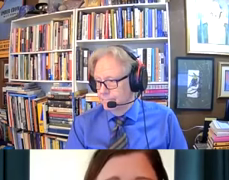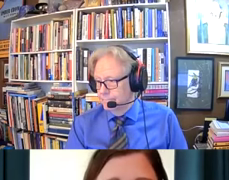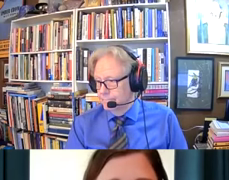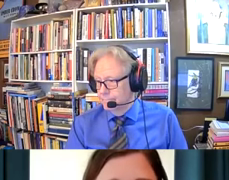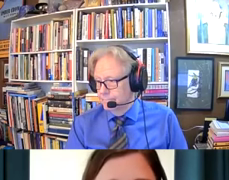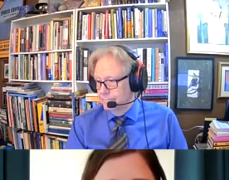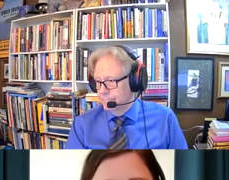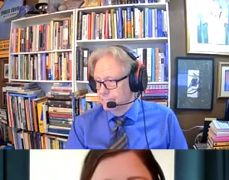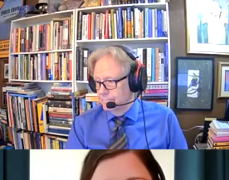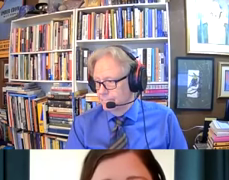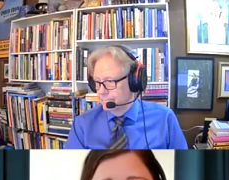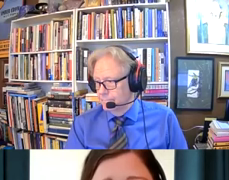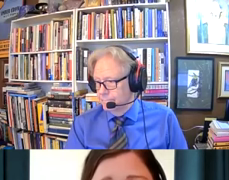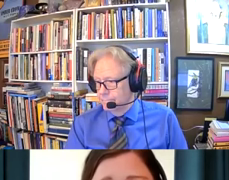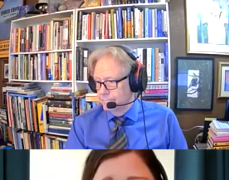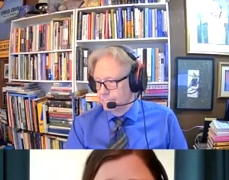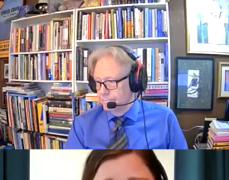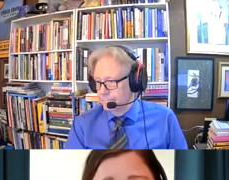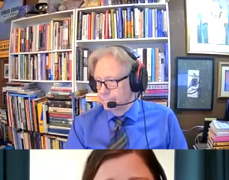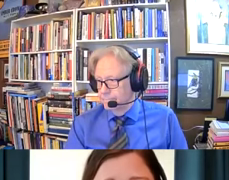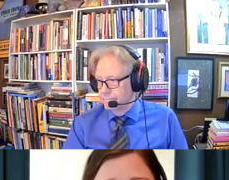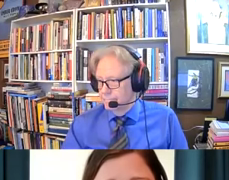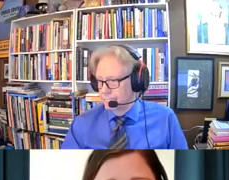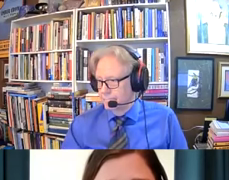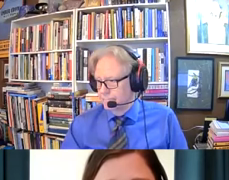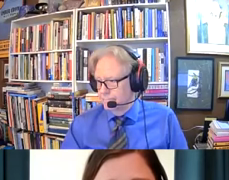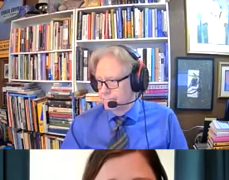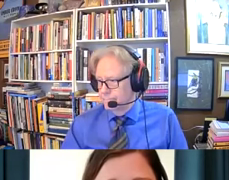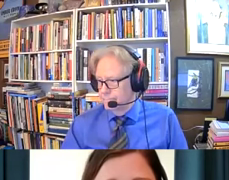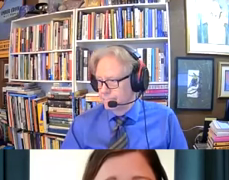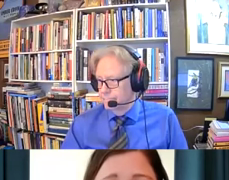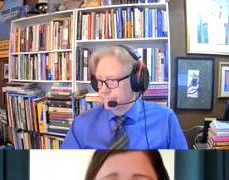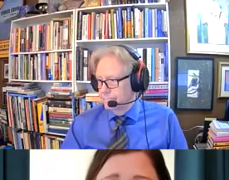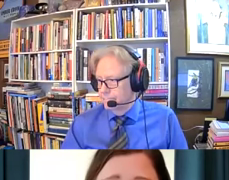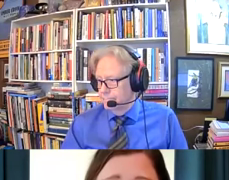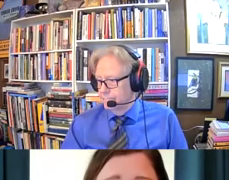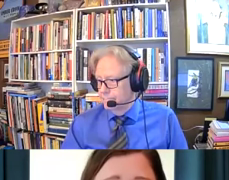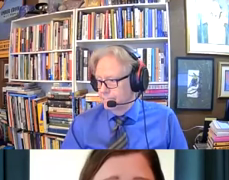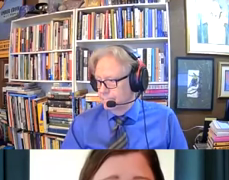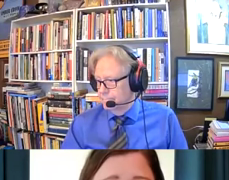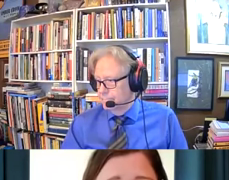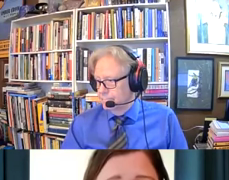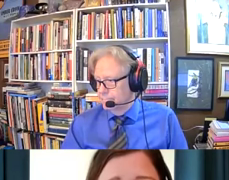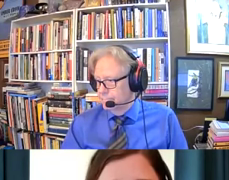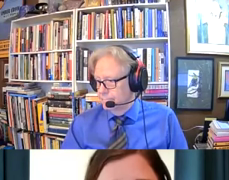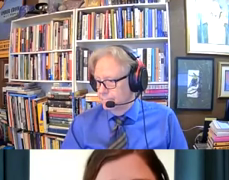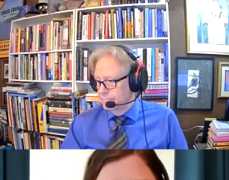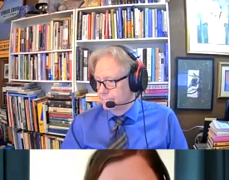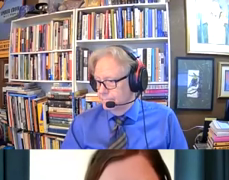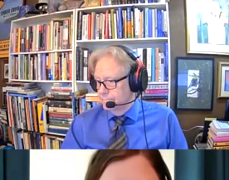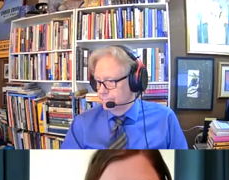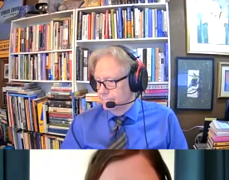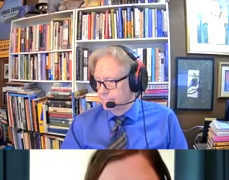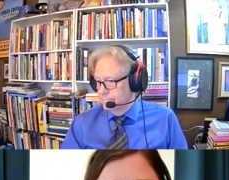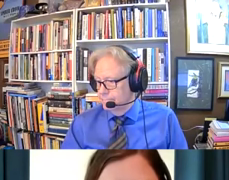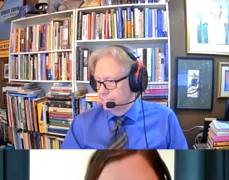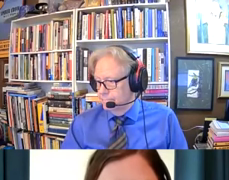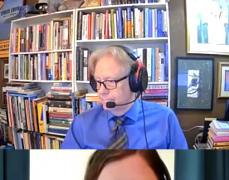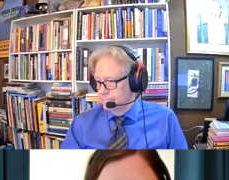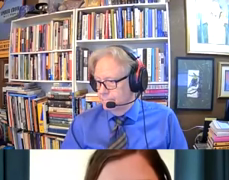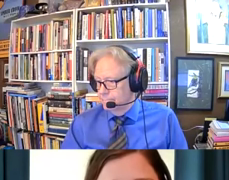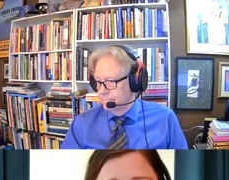virtual technology for the success of both their programs and their clients. So today we're going to learn about how that accessibility